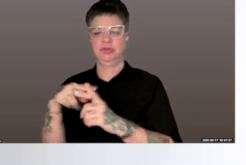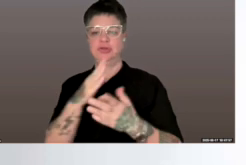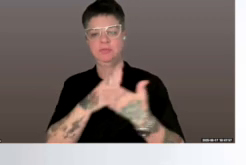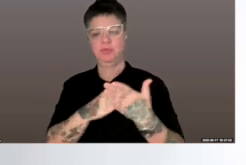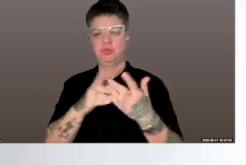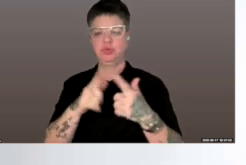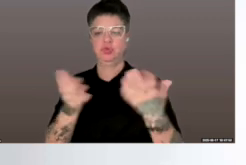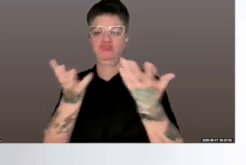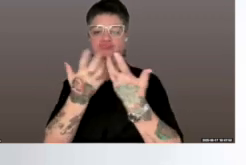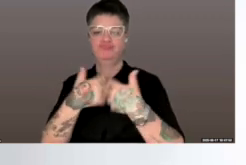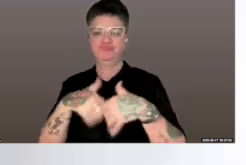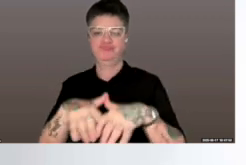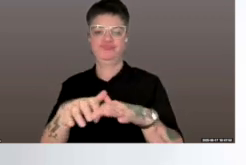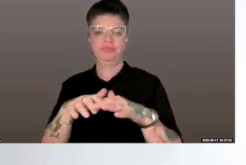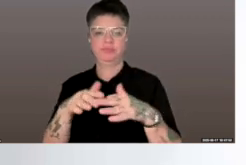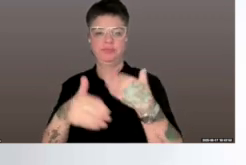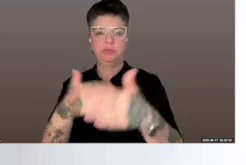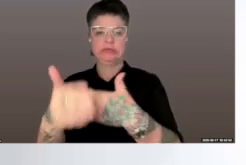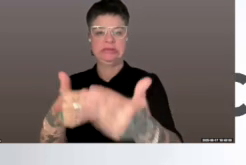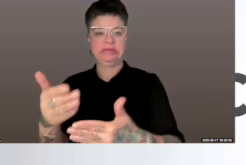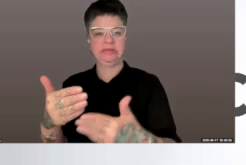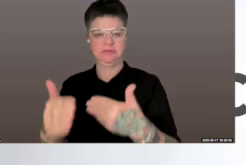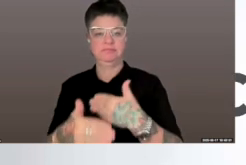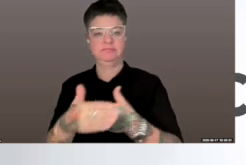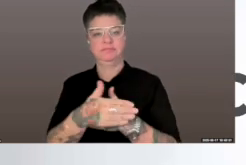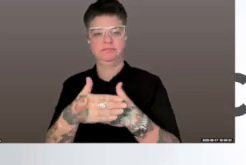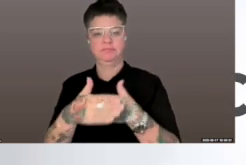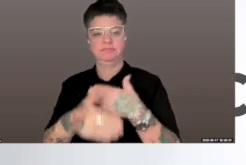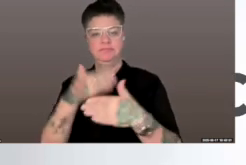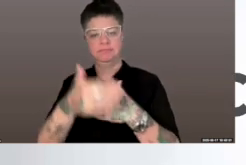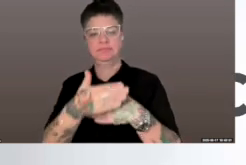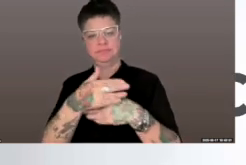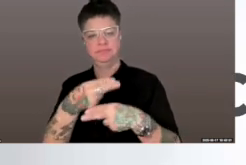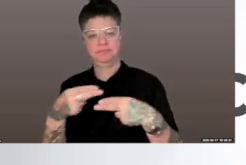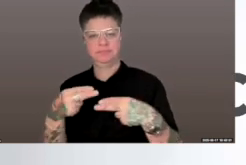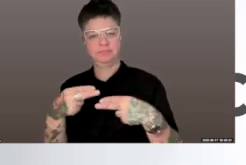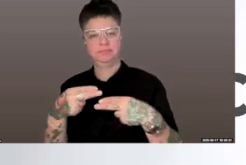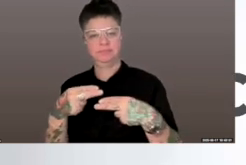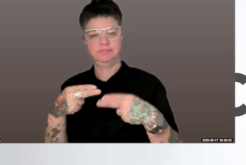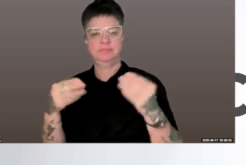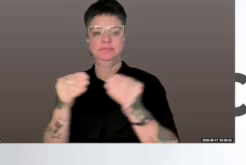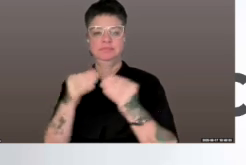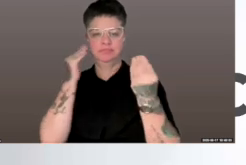eligibility application portions to streamline the process. All right, next slide.